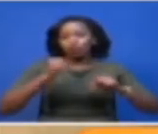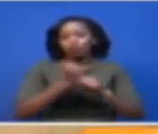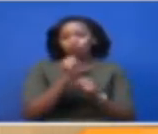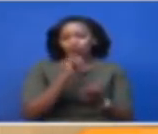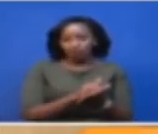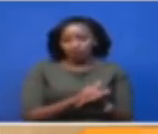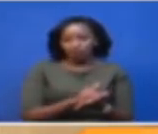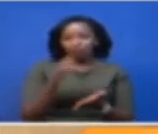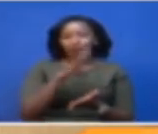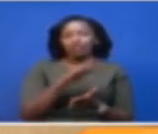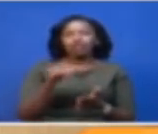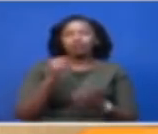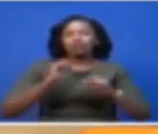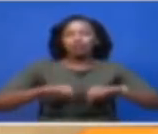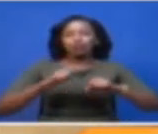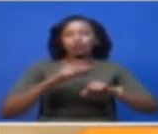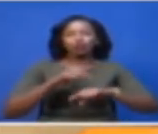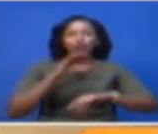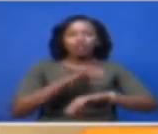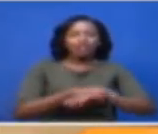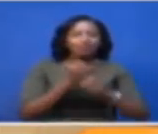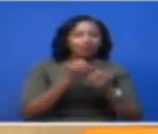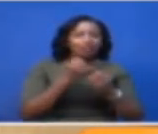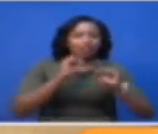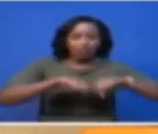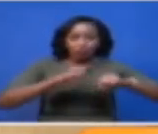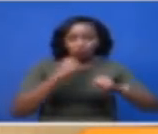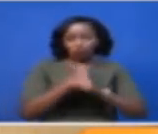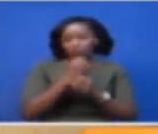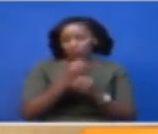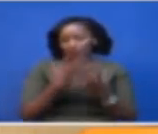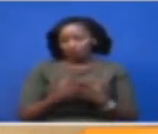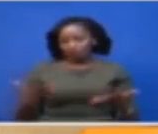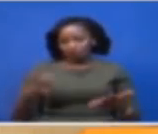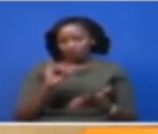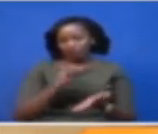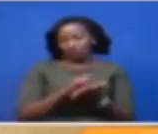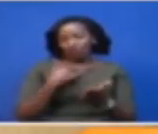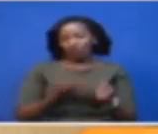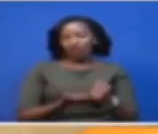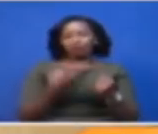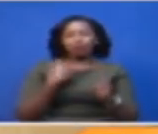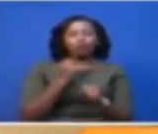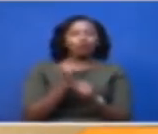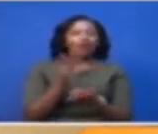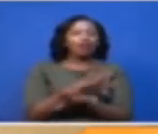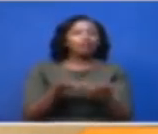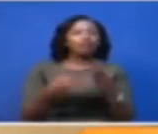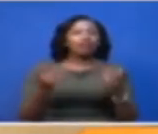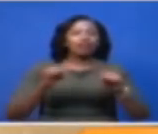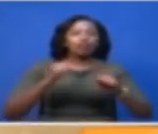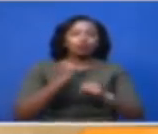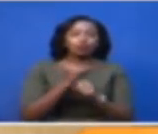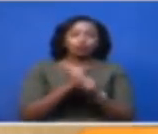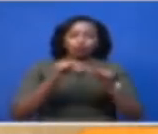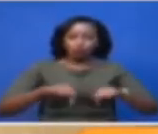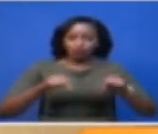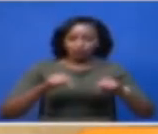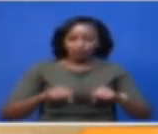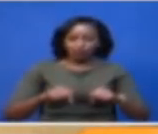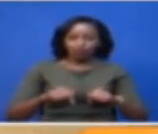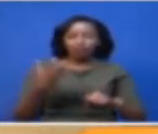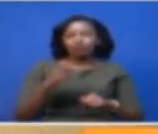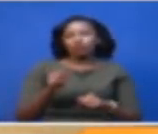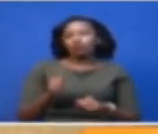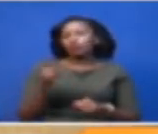little corners to be able to do all the little things I was interested in. And that has helped me do everything I do today, so that I actually like that you can't say she's this